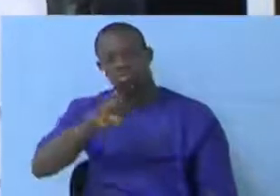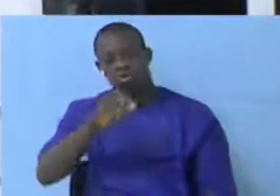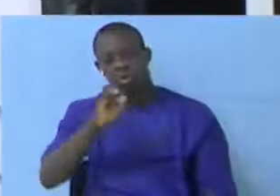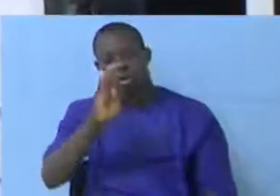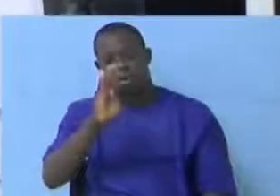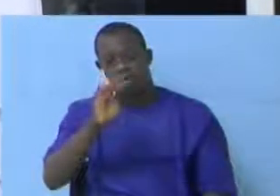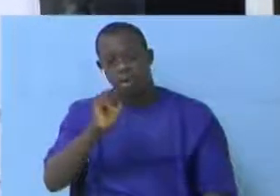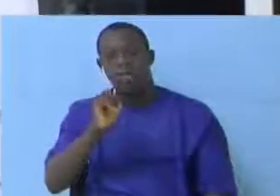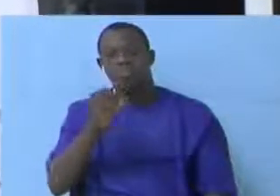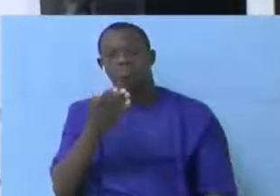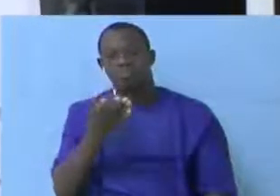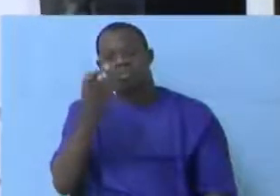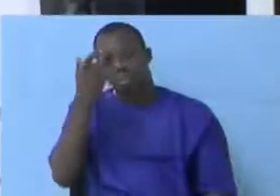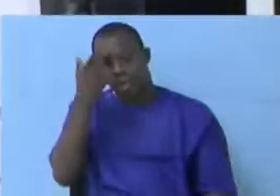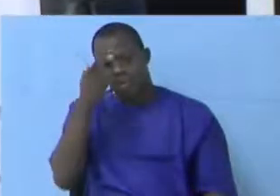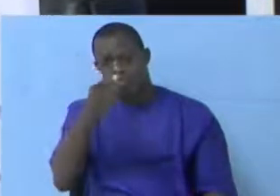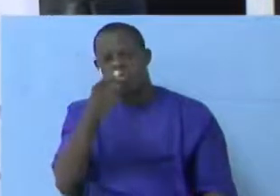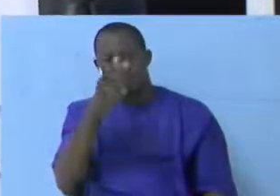they rent or whatever.